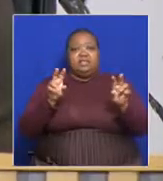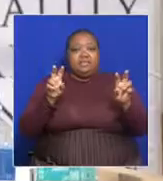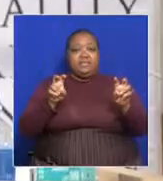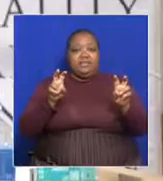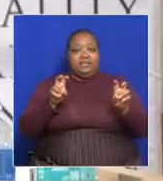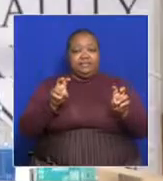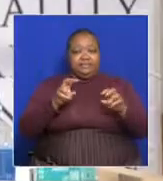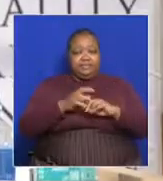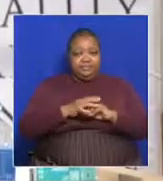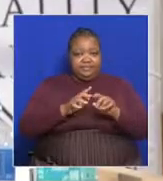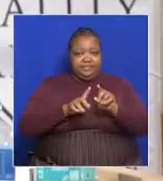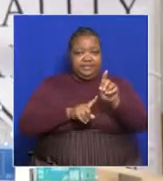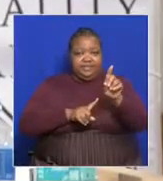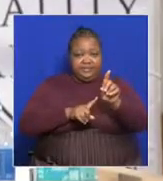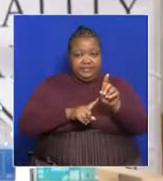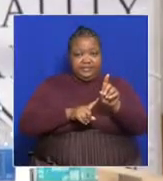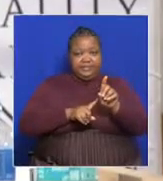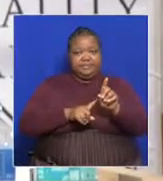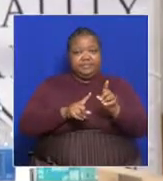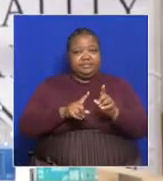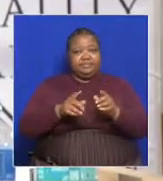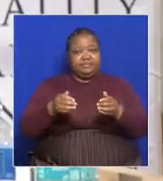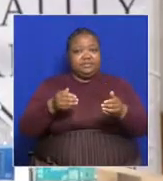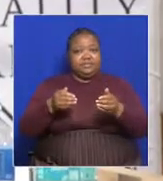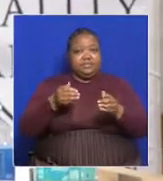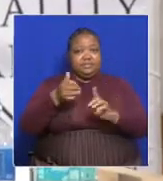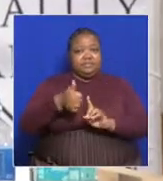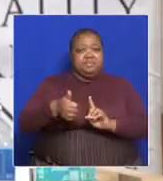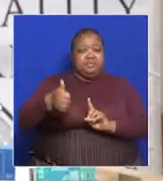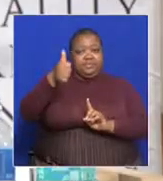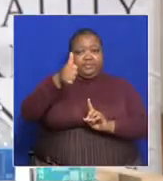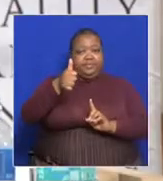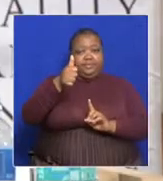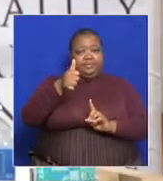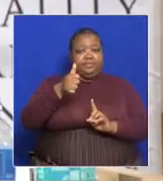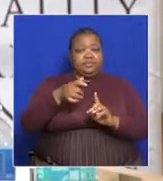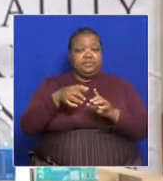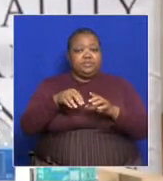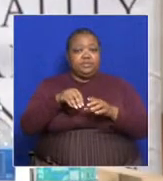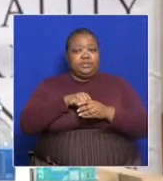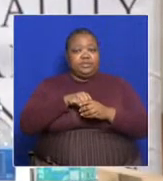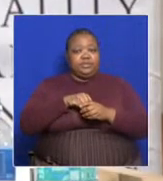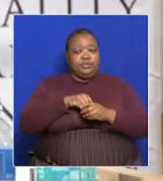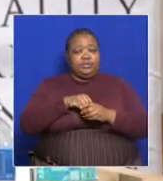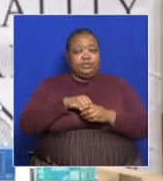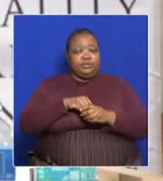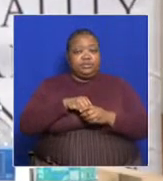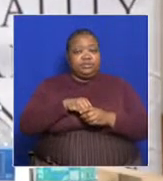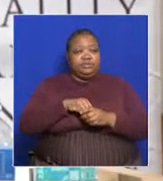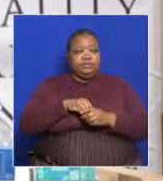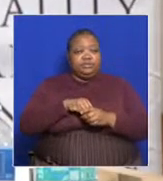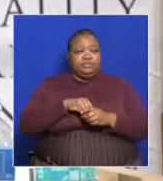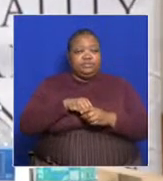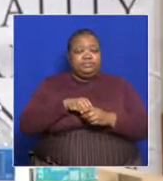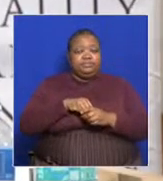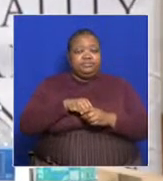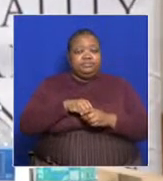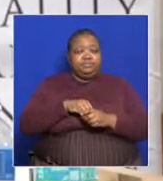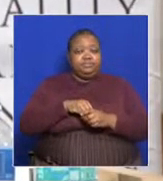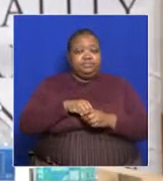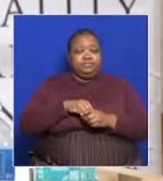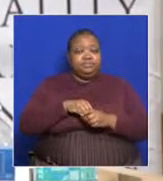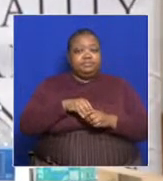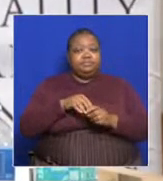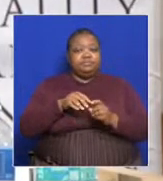and deal with it as a superior, including but not limited to bringing it to the